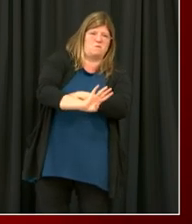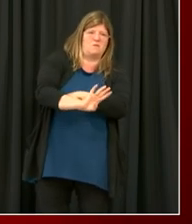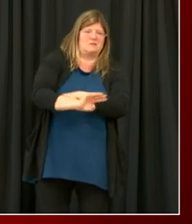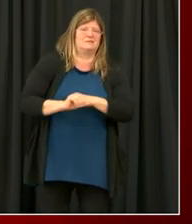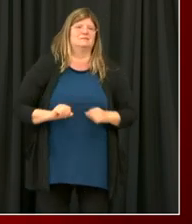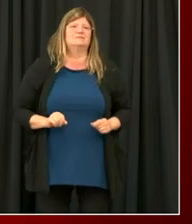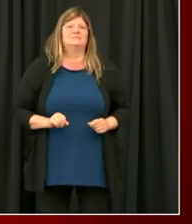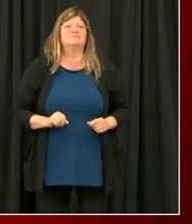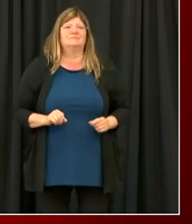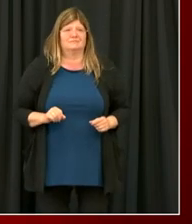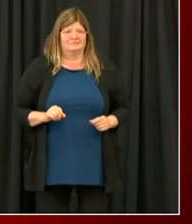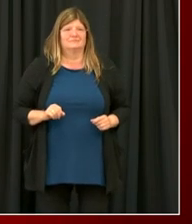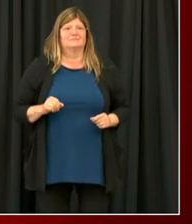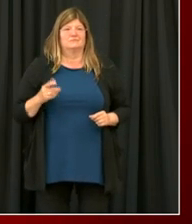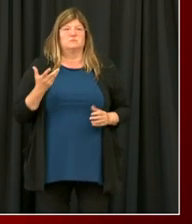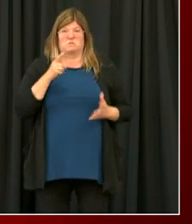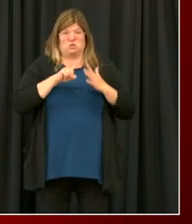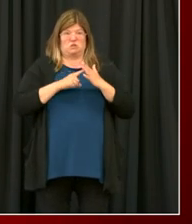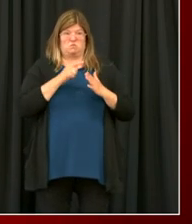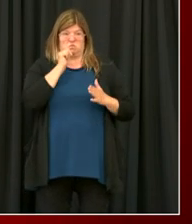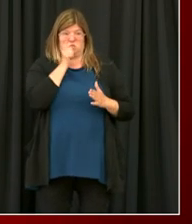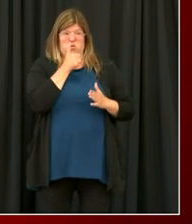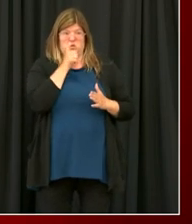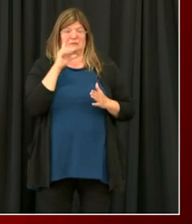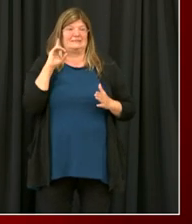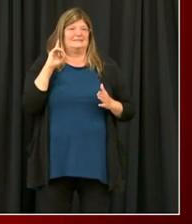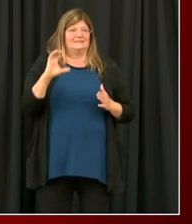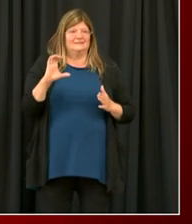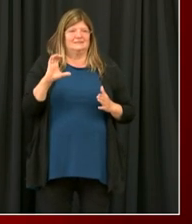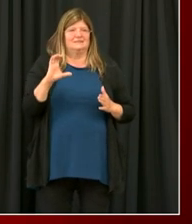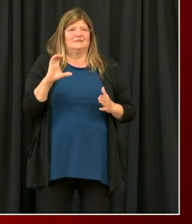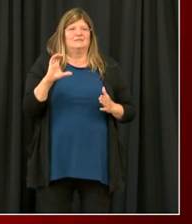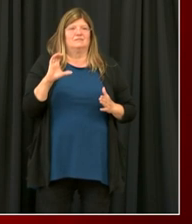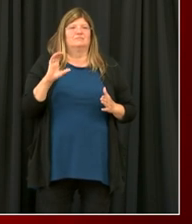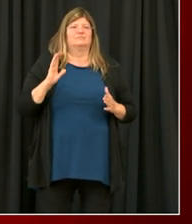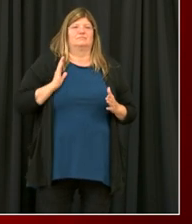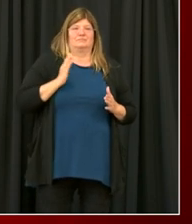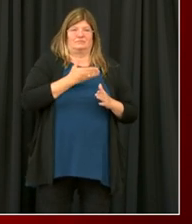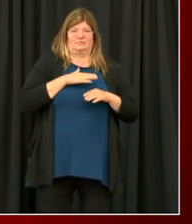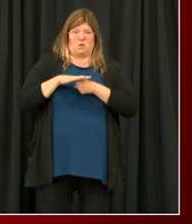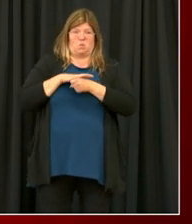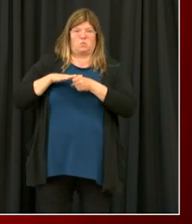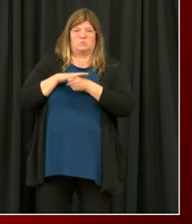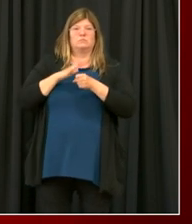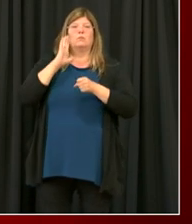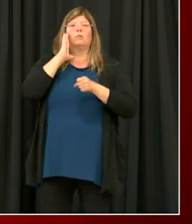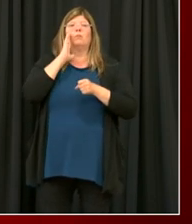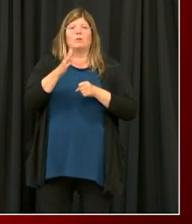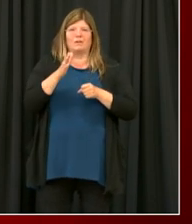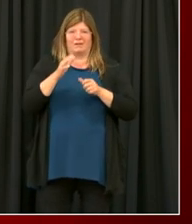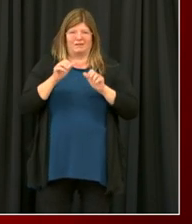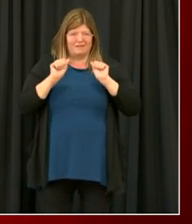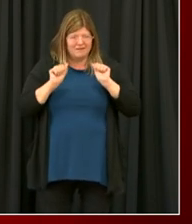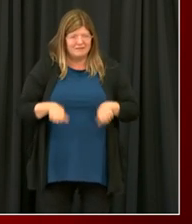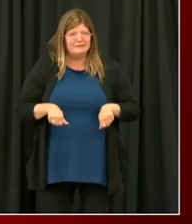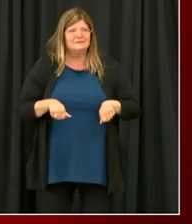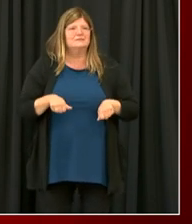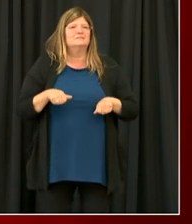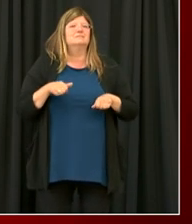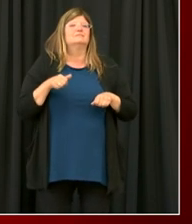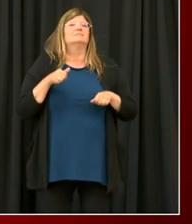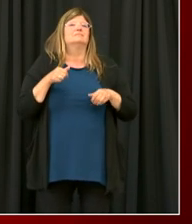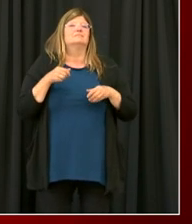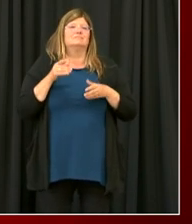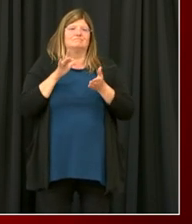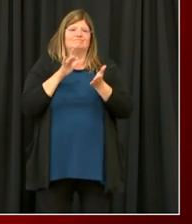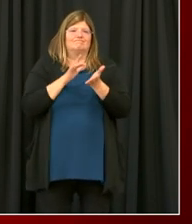beginning tomorrow, the district at our locations will now be able to sample